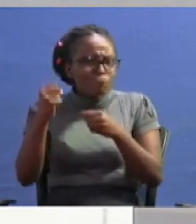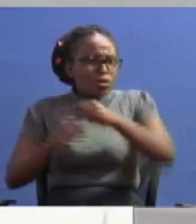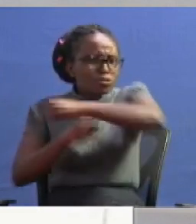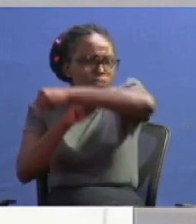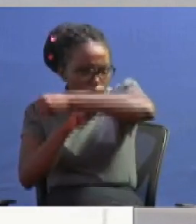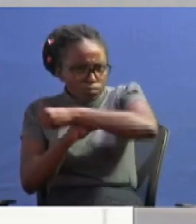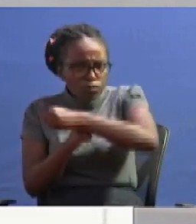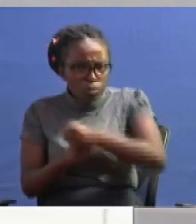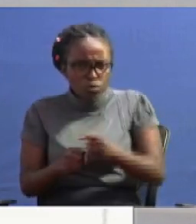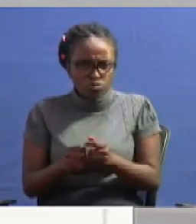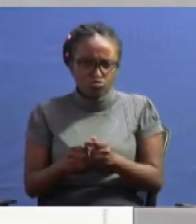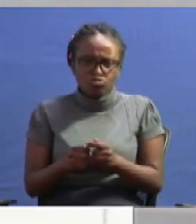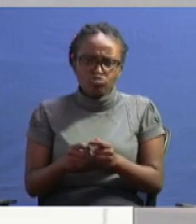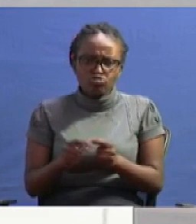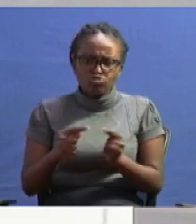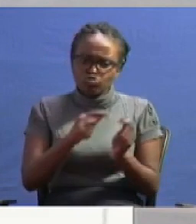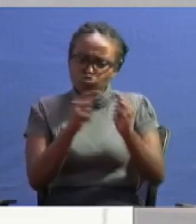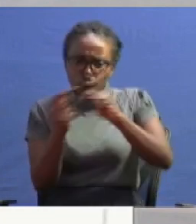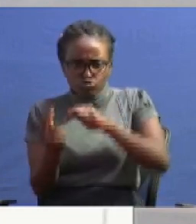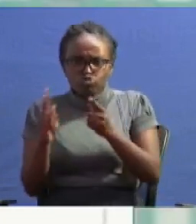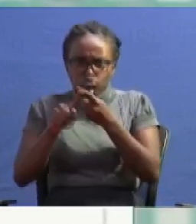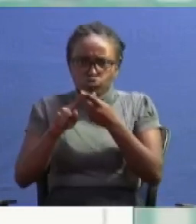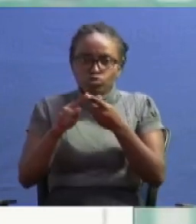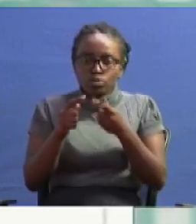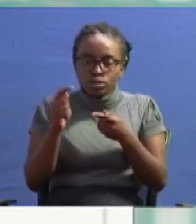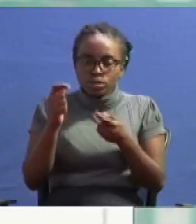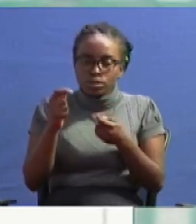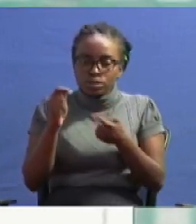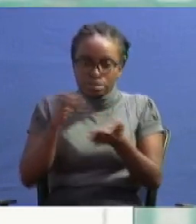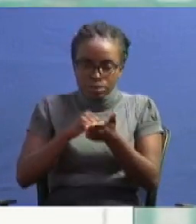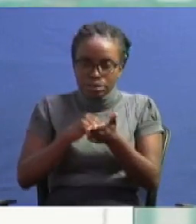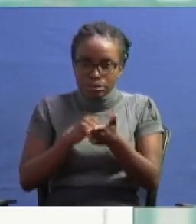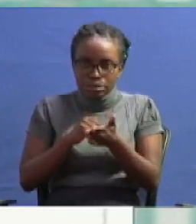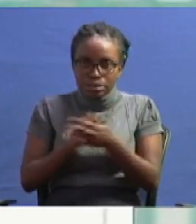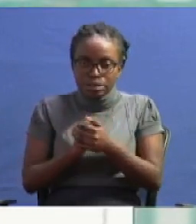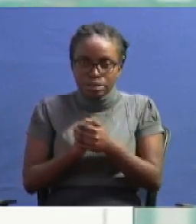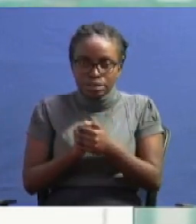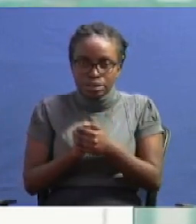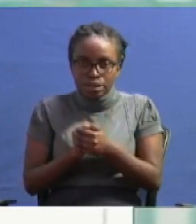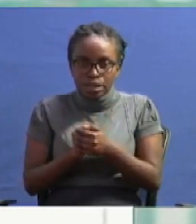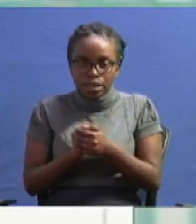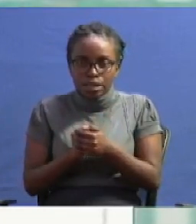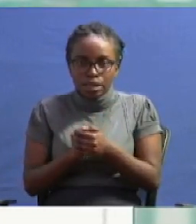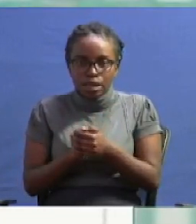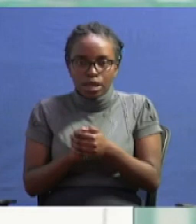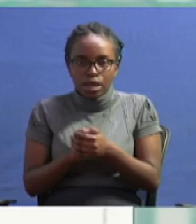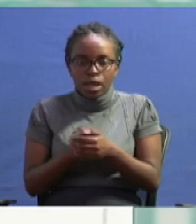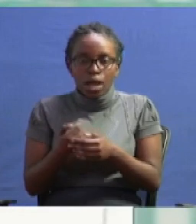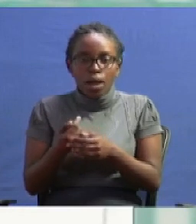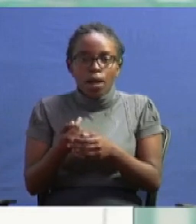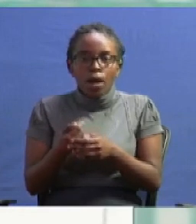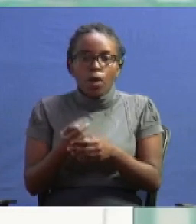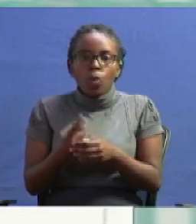opposed to it? What do you think about that? What I think about it, Evans, is that, we